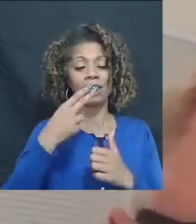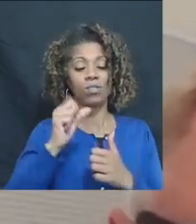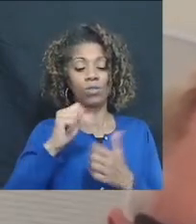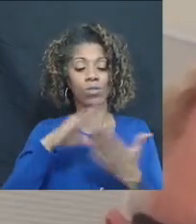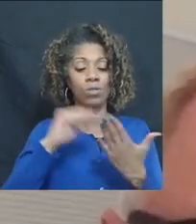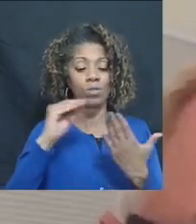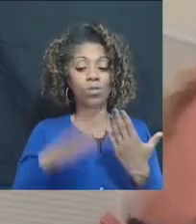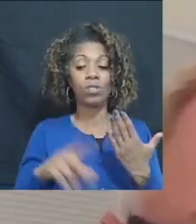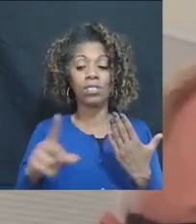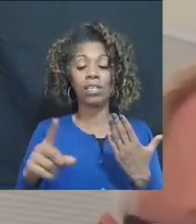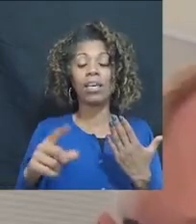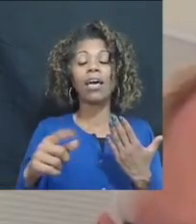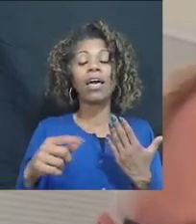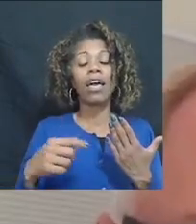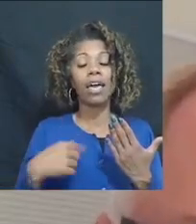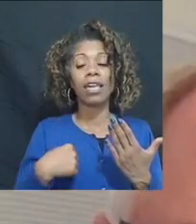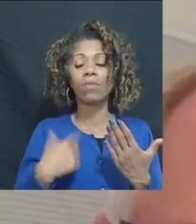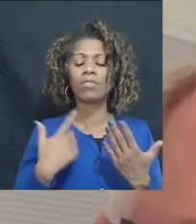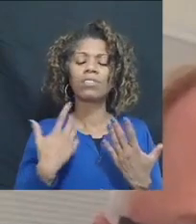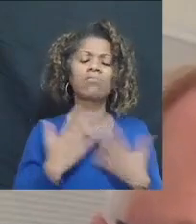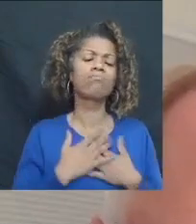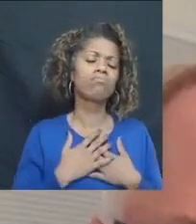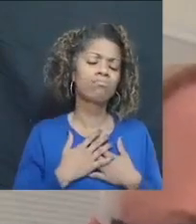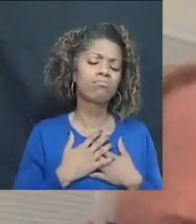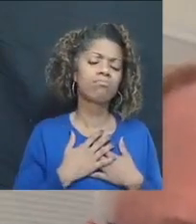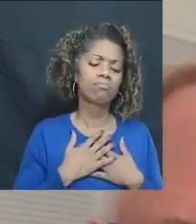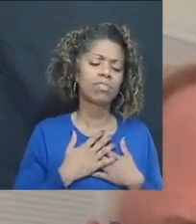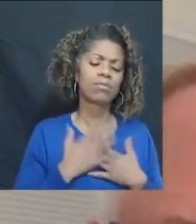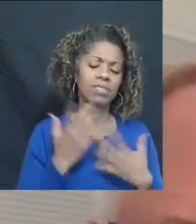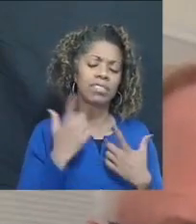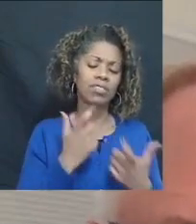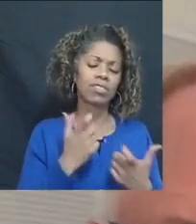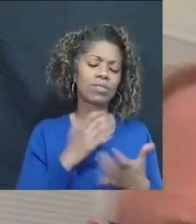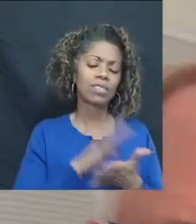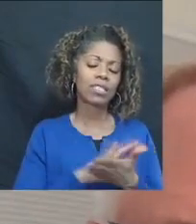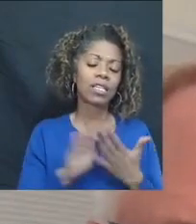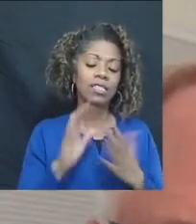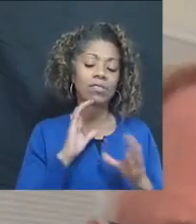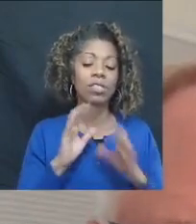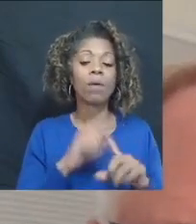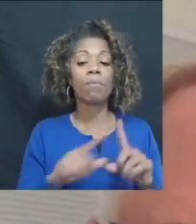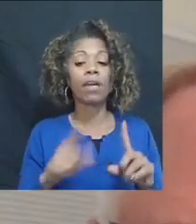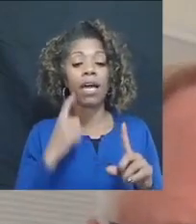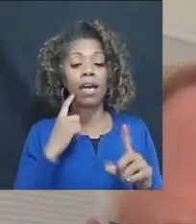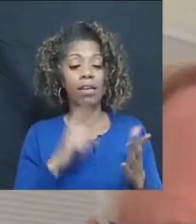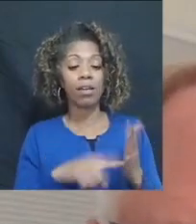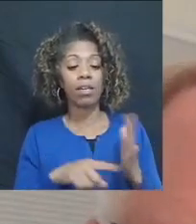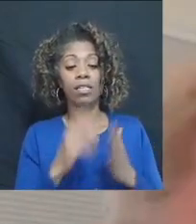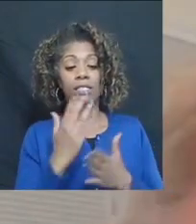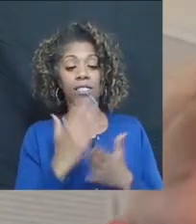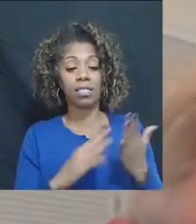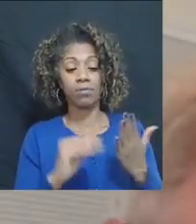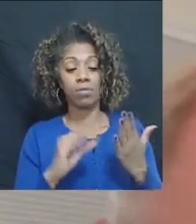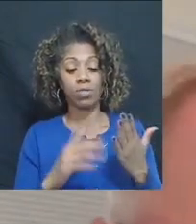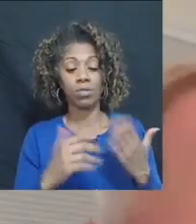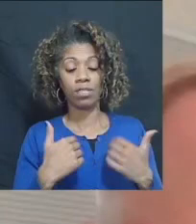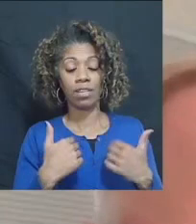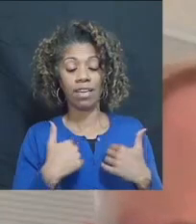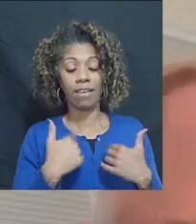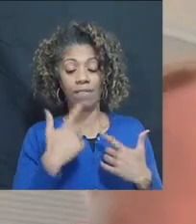planet. Mm-hmm. They are concerned about the future. And I think we need to be lifting their voices and supporting